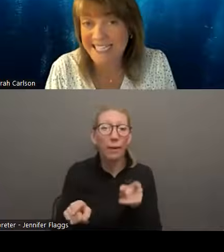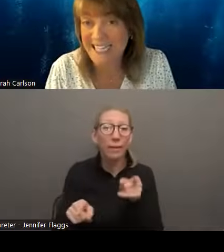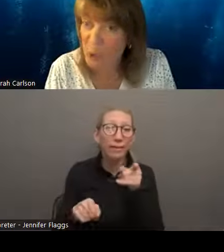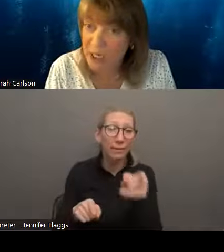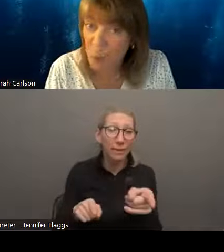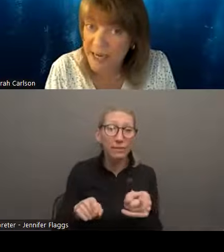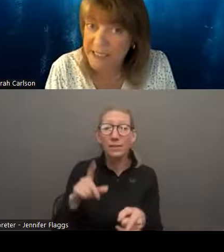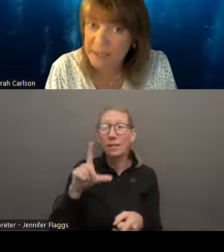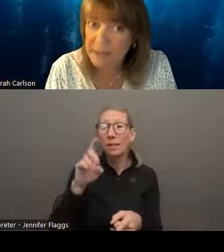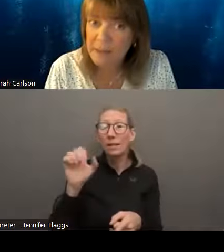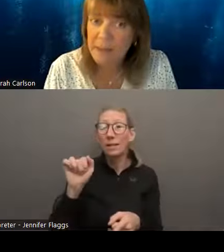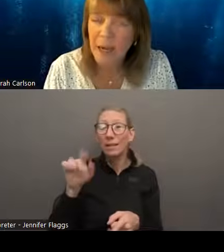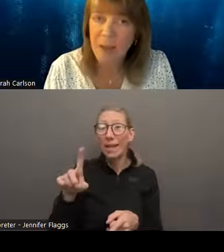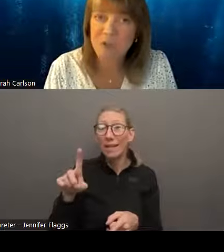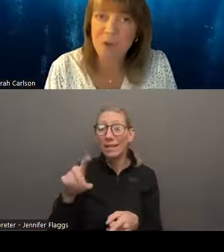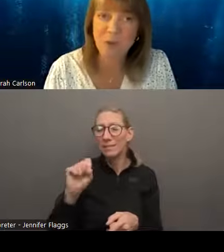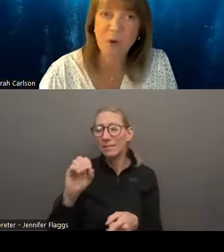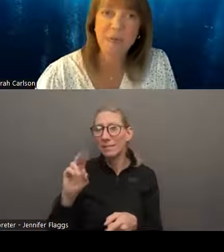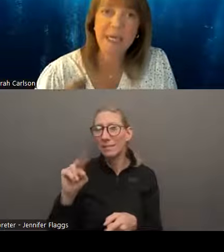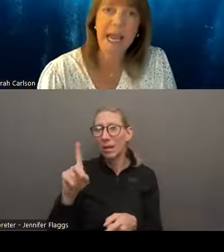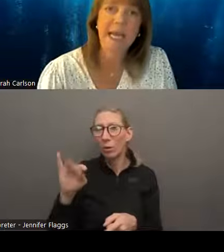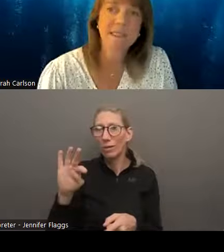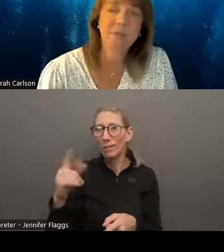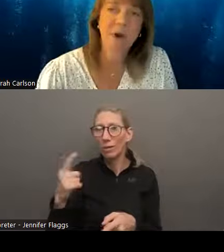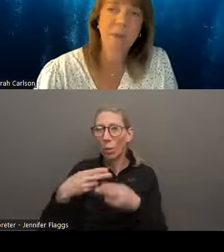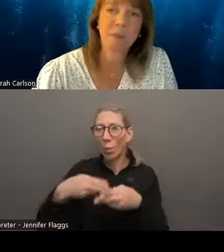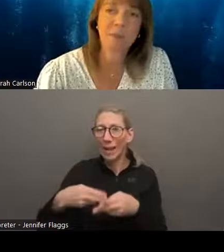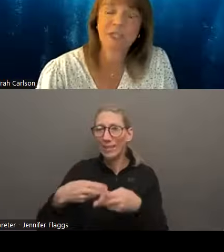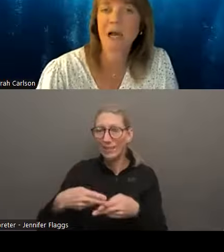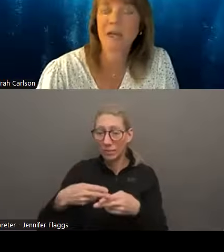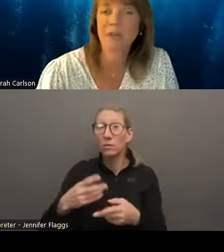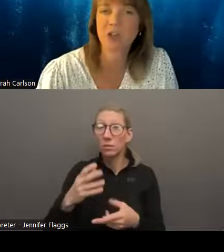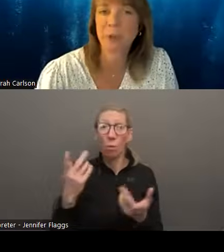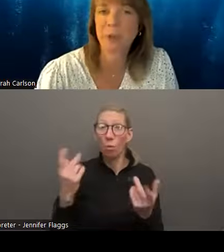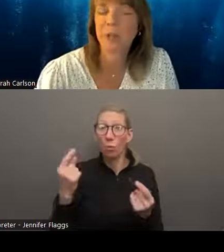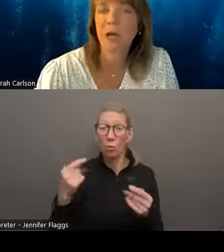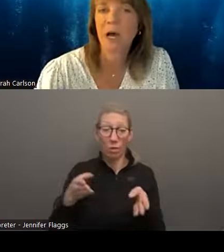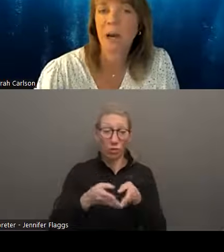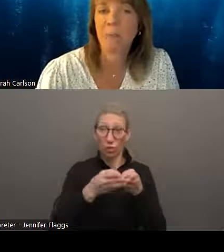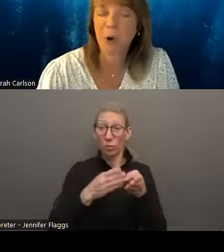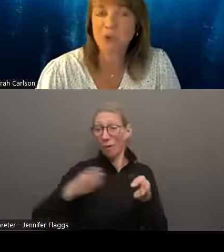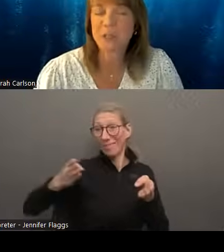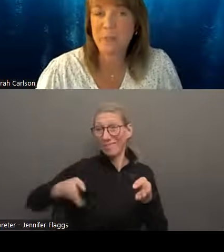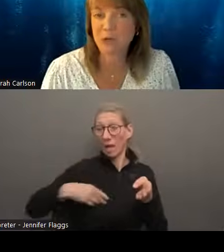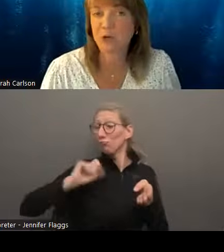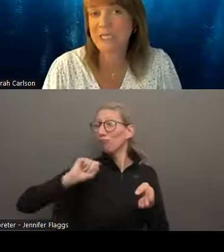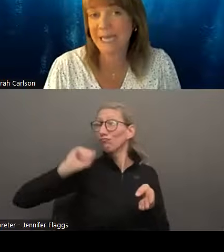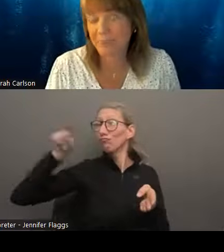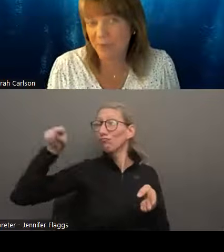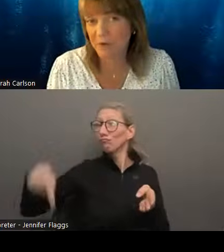lead sounding weight. So this would have been cast from the side of the ship, both to measure the depth